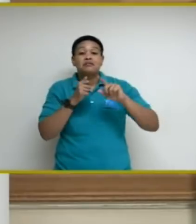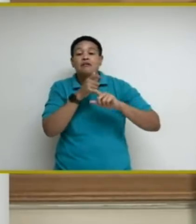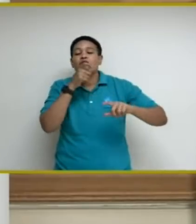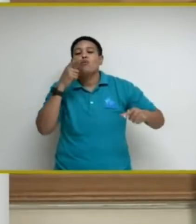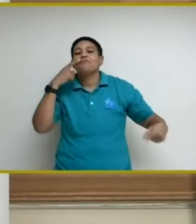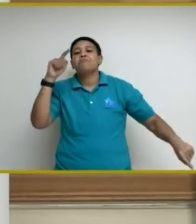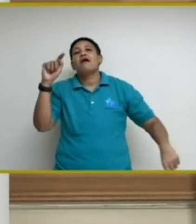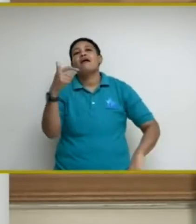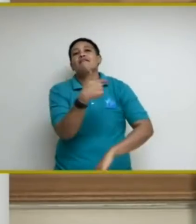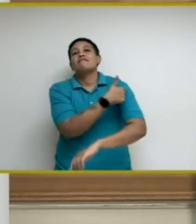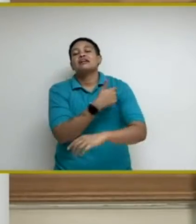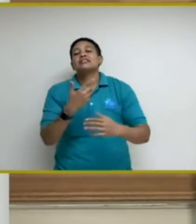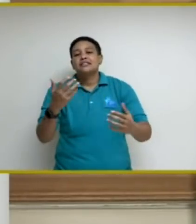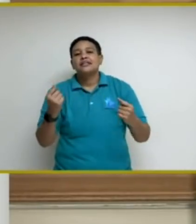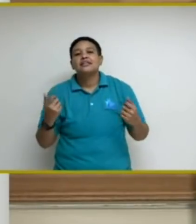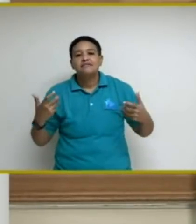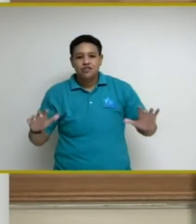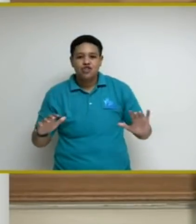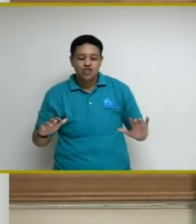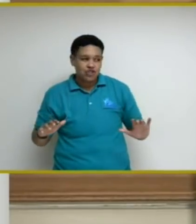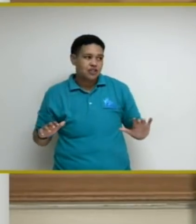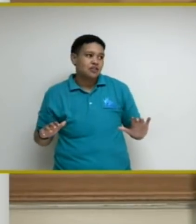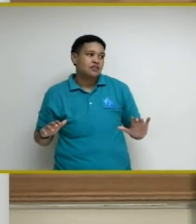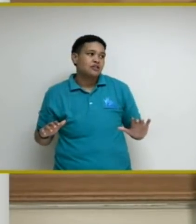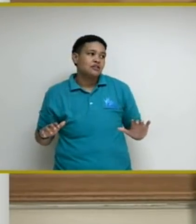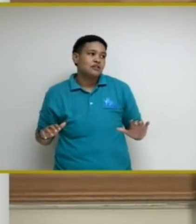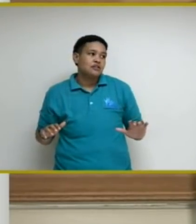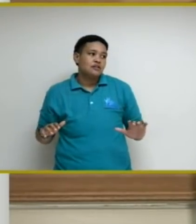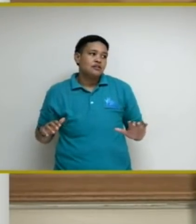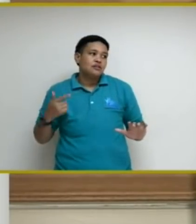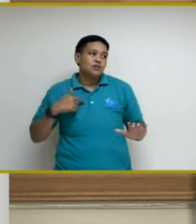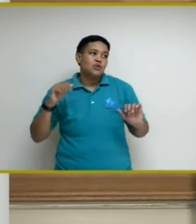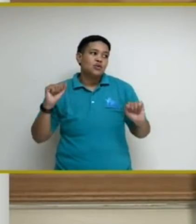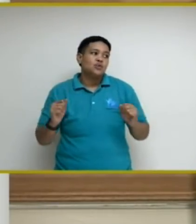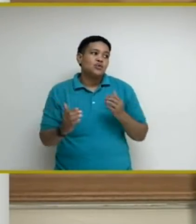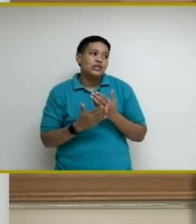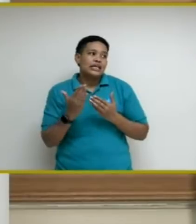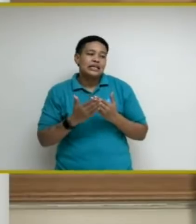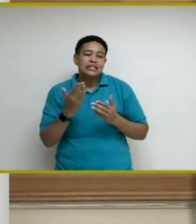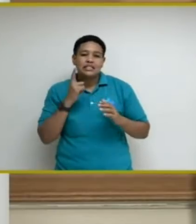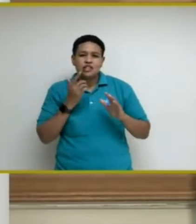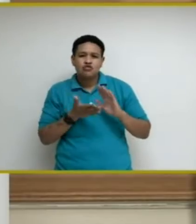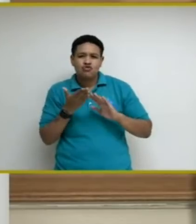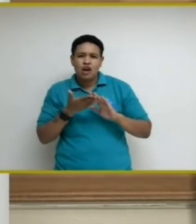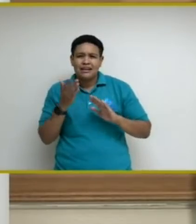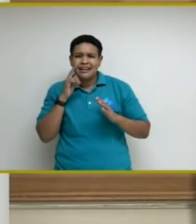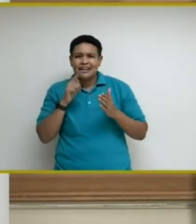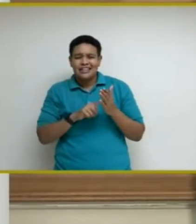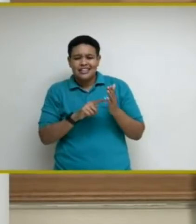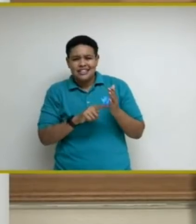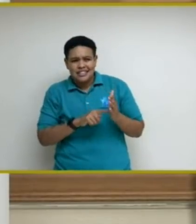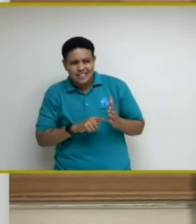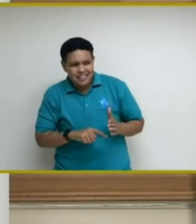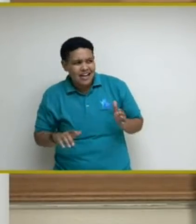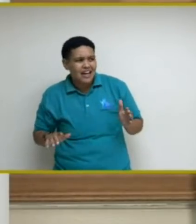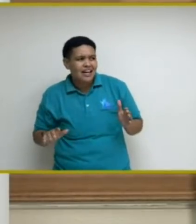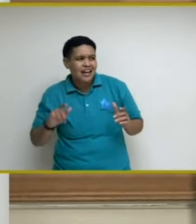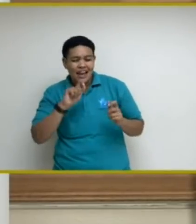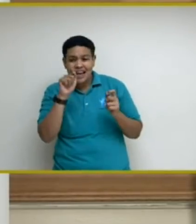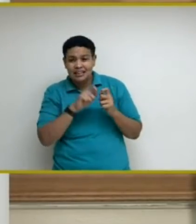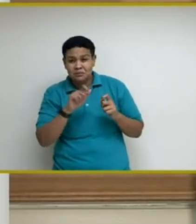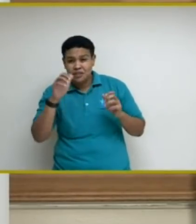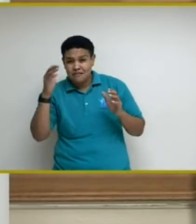been inoculated, who have been vaccinated. So we could easily run a check against any